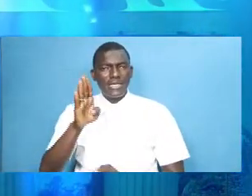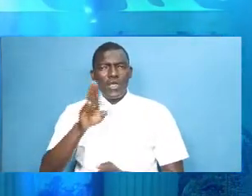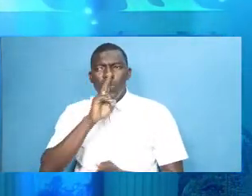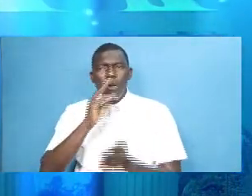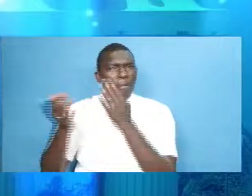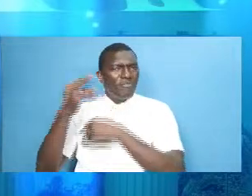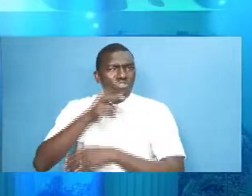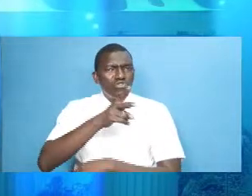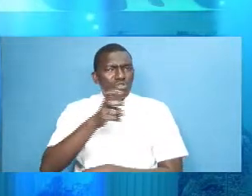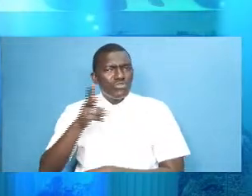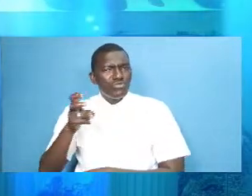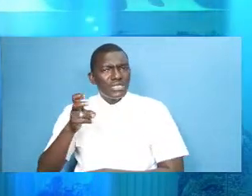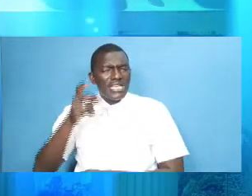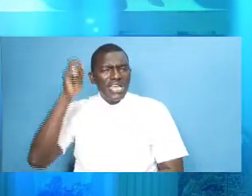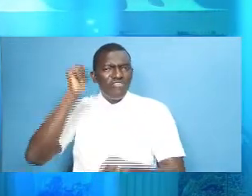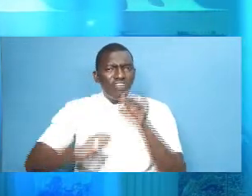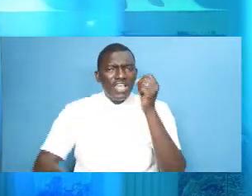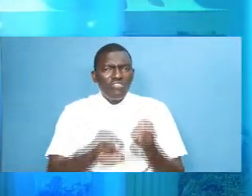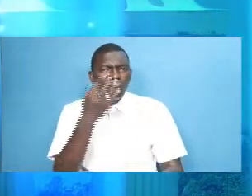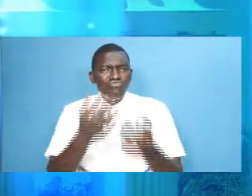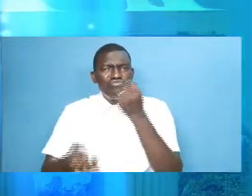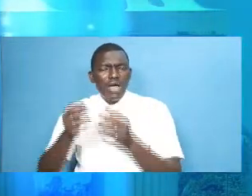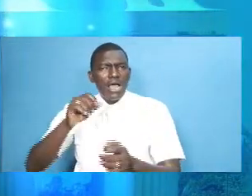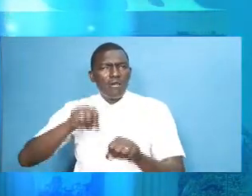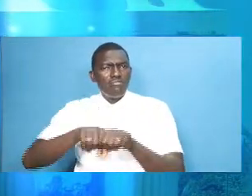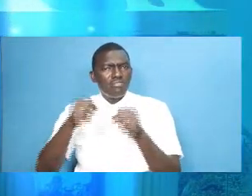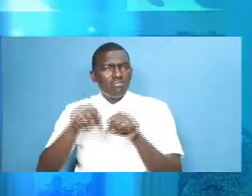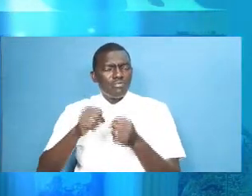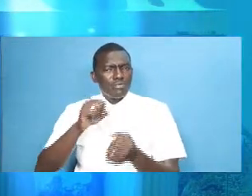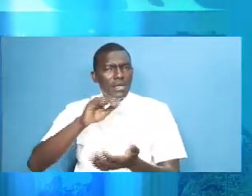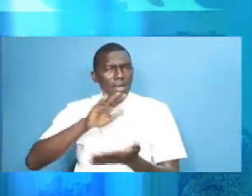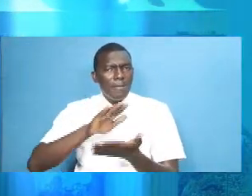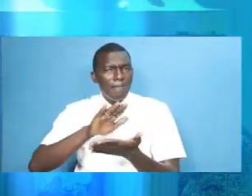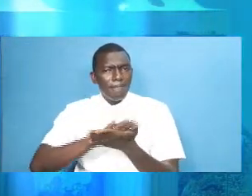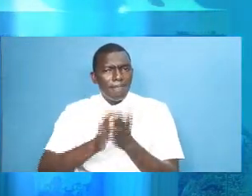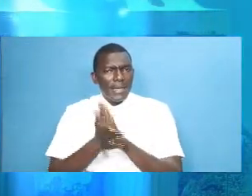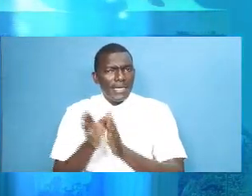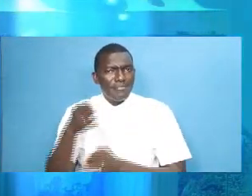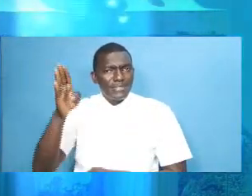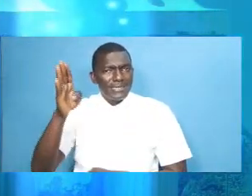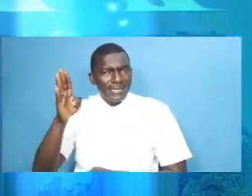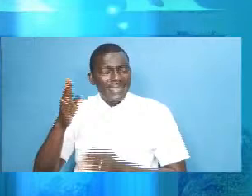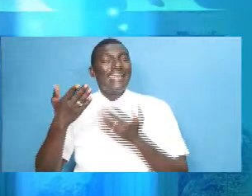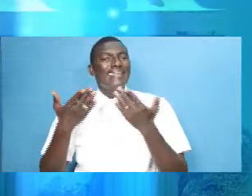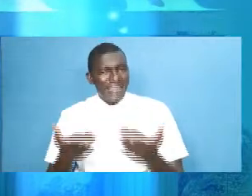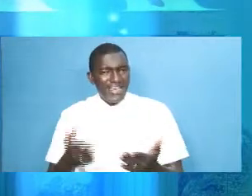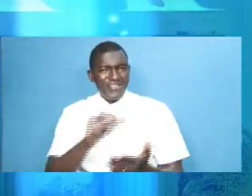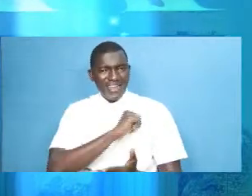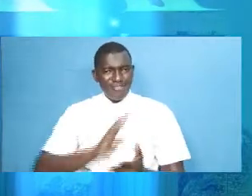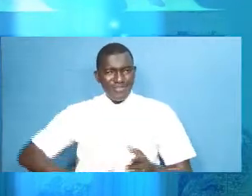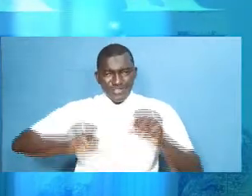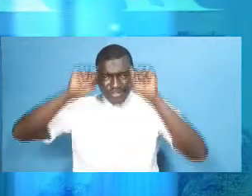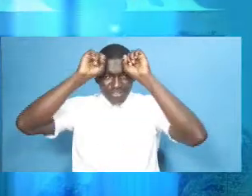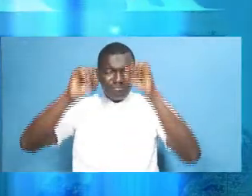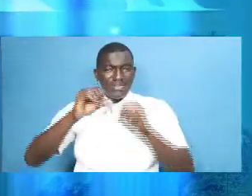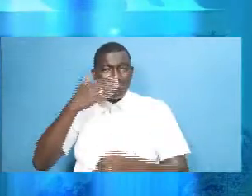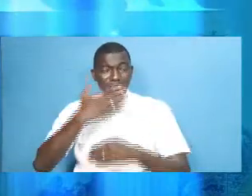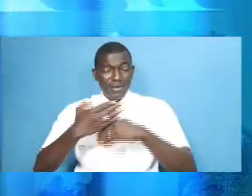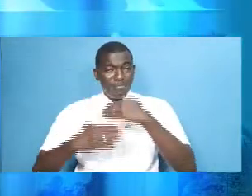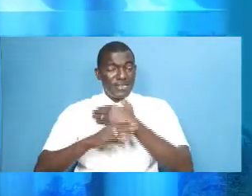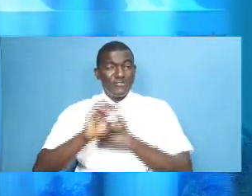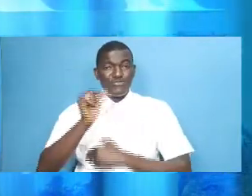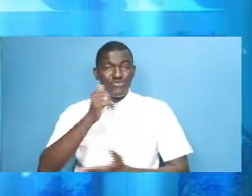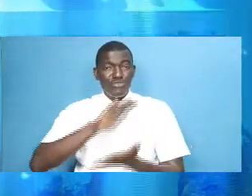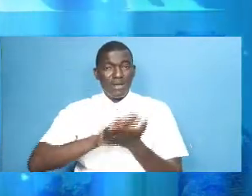fire in 2020. The $112 million infrastructure was fully funded by the Gambian government. Our regional